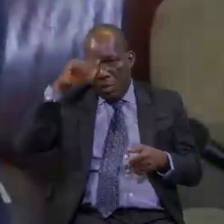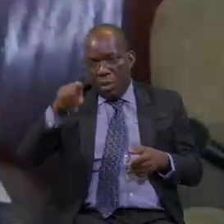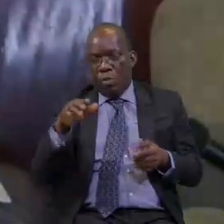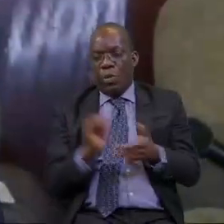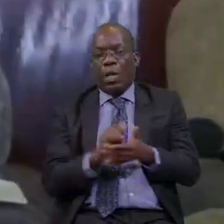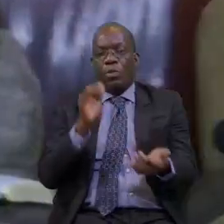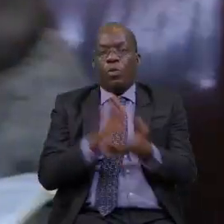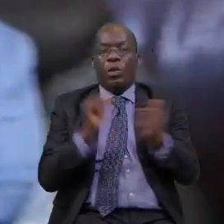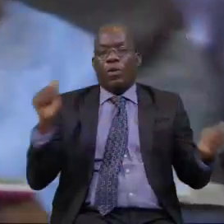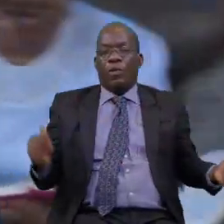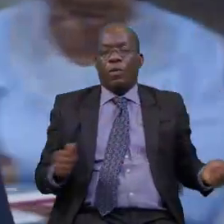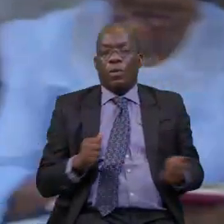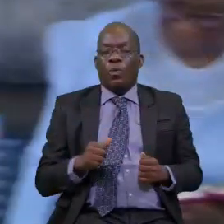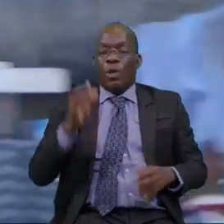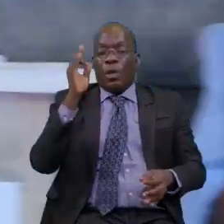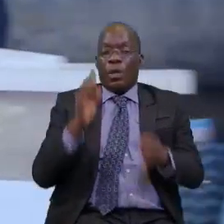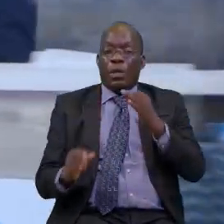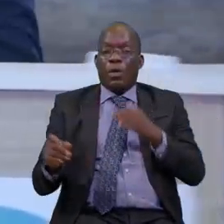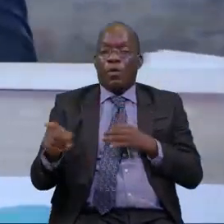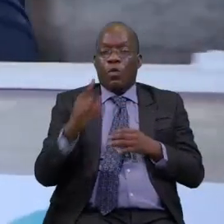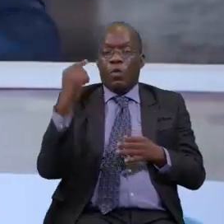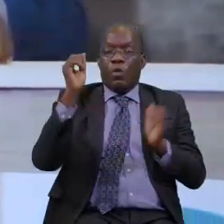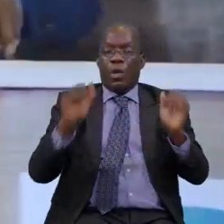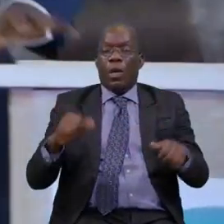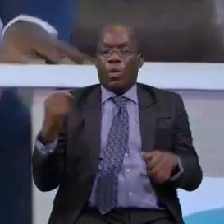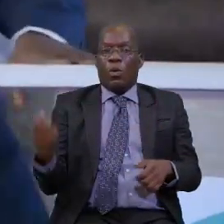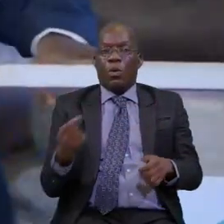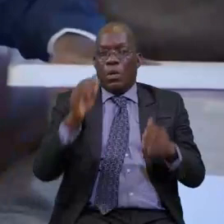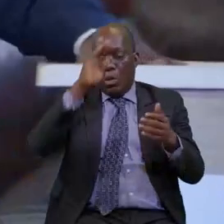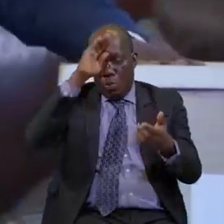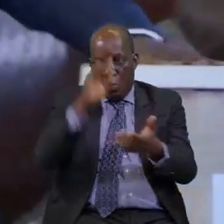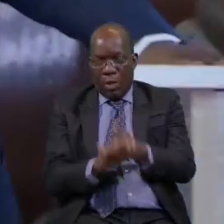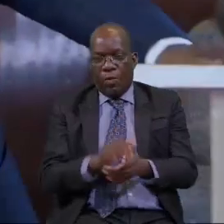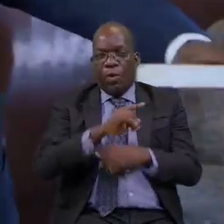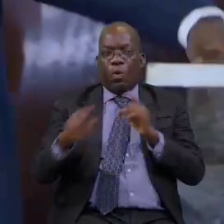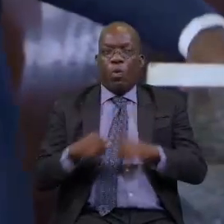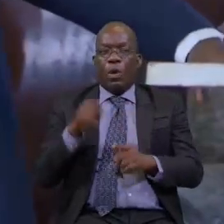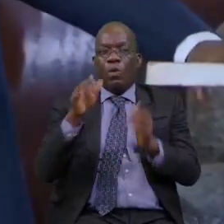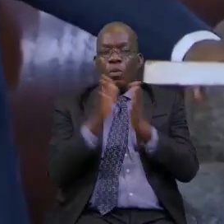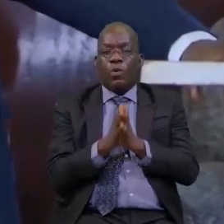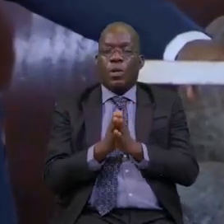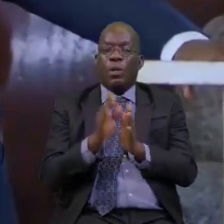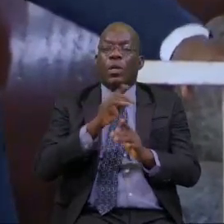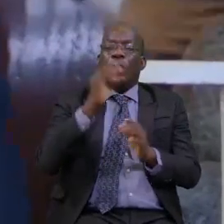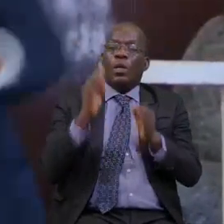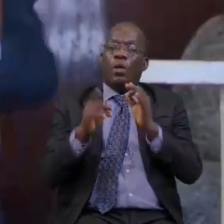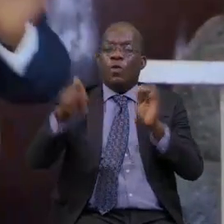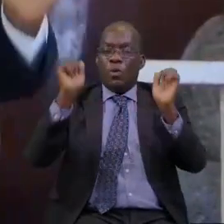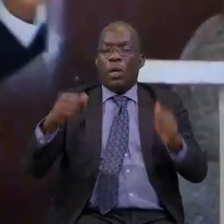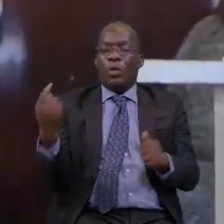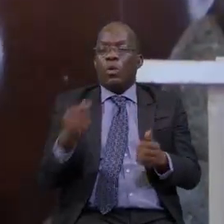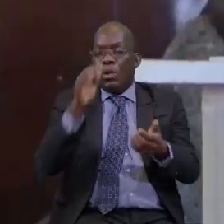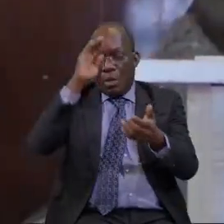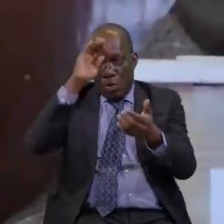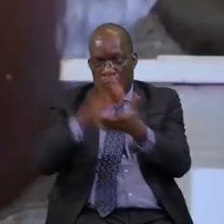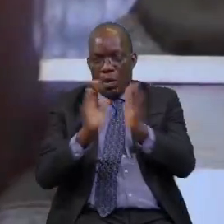believeth. If you can only believe when you pray, if you can only believe when you plan, if you